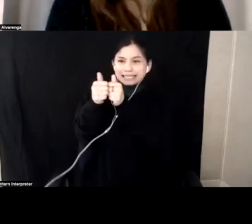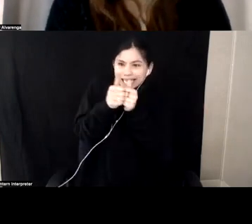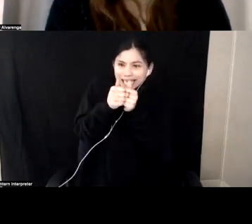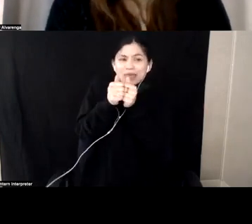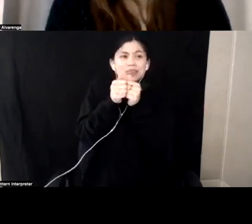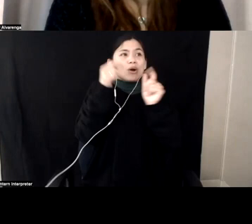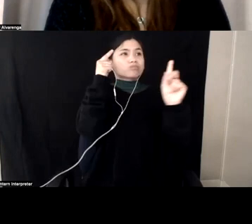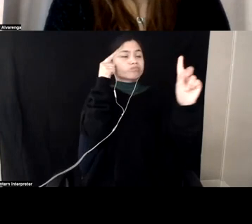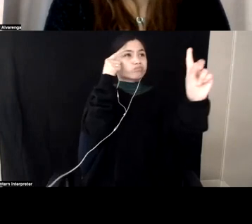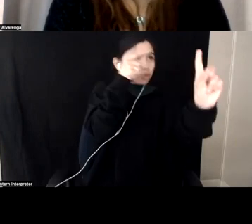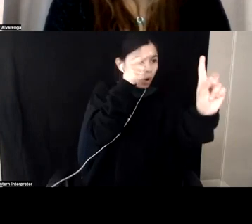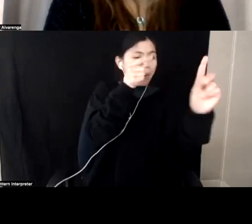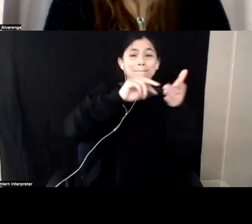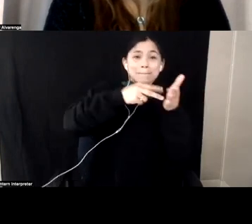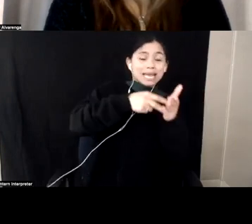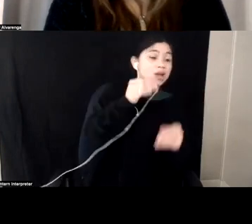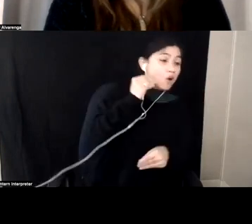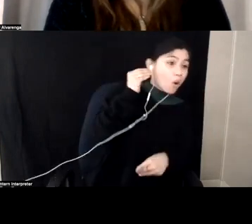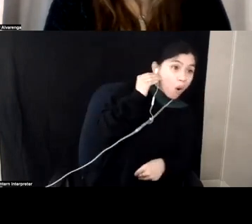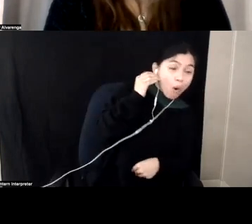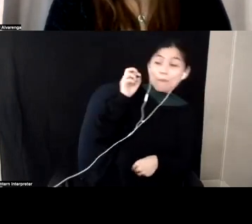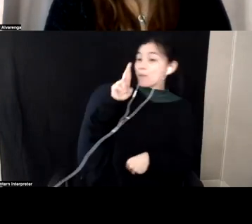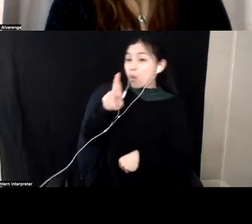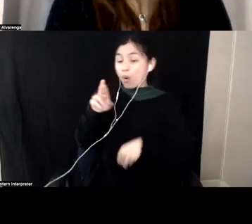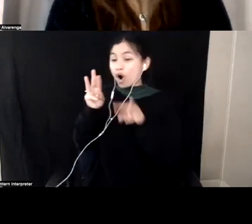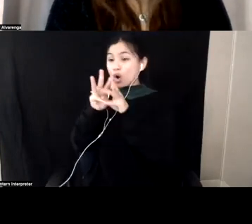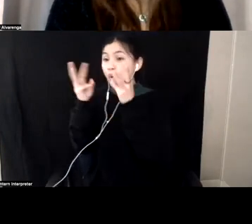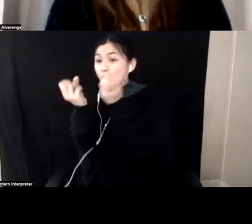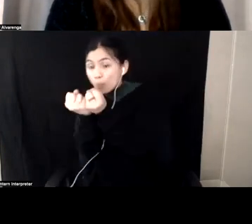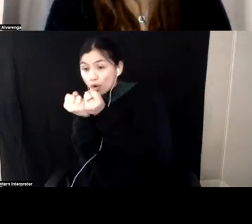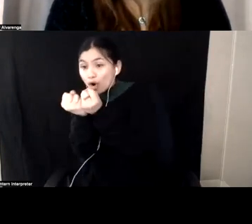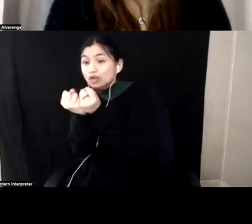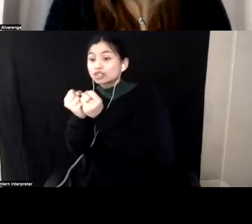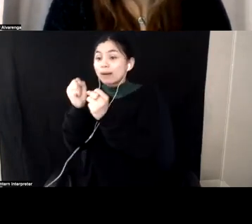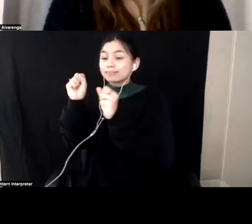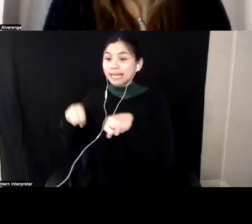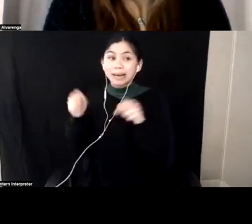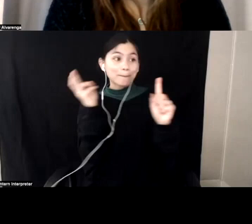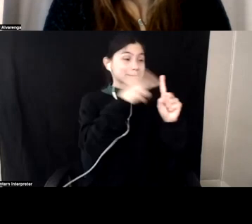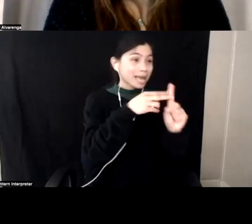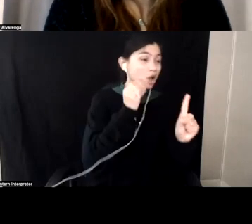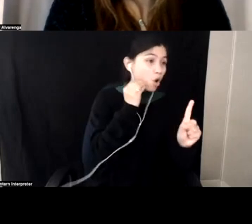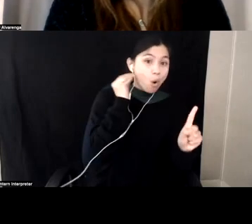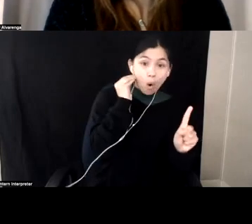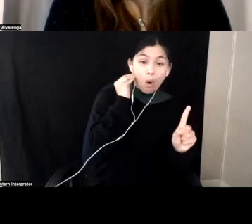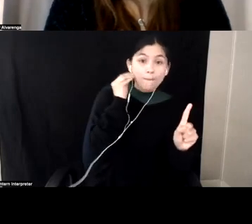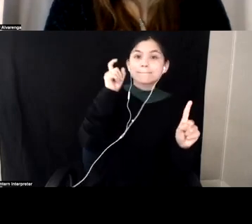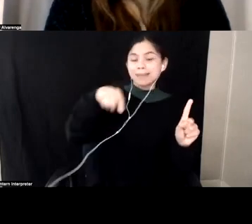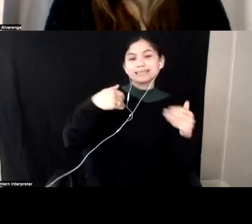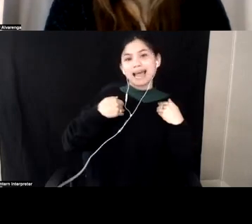at home, whether it's through a workshop and then applying it at home. But having